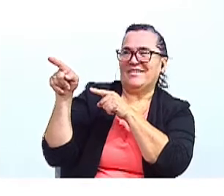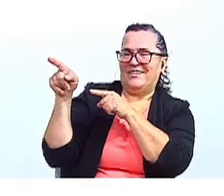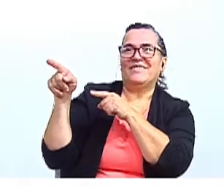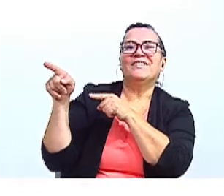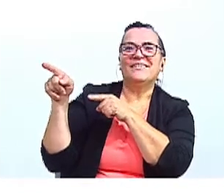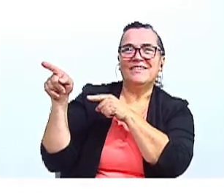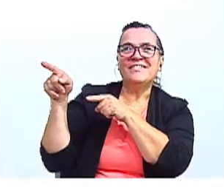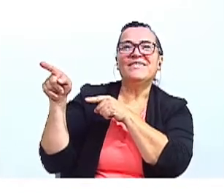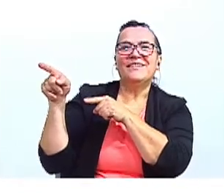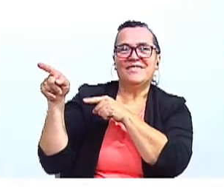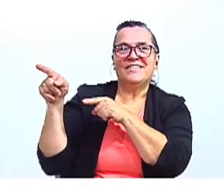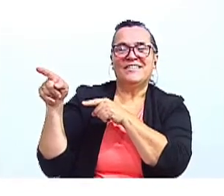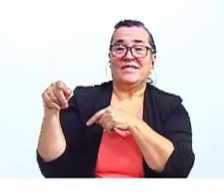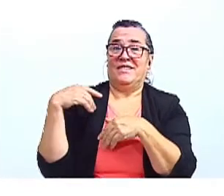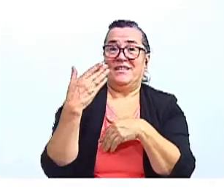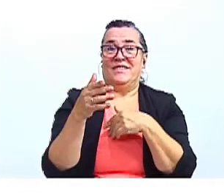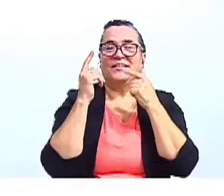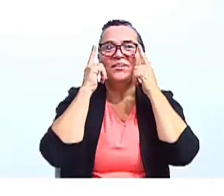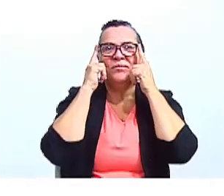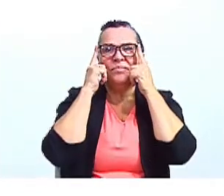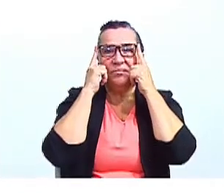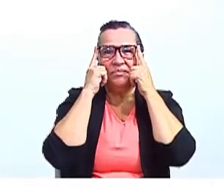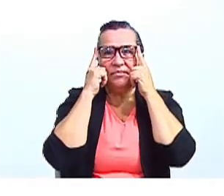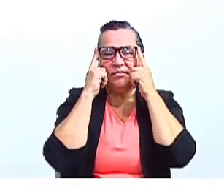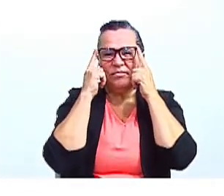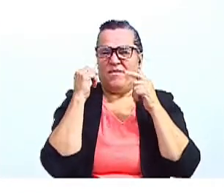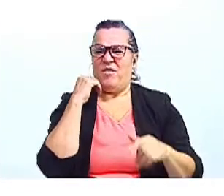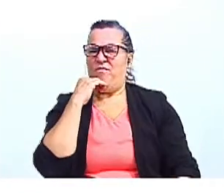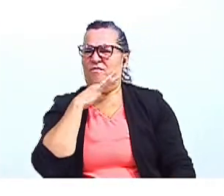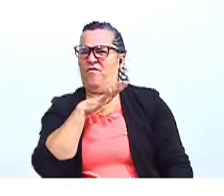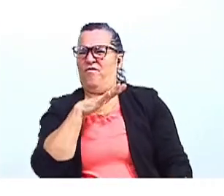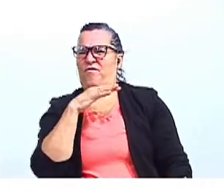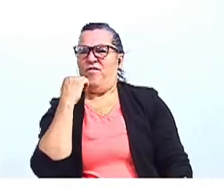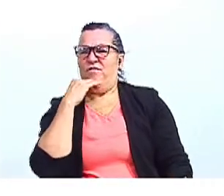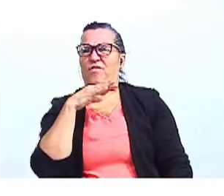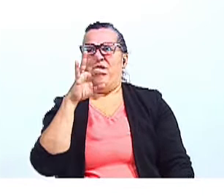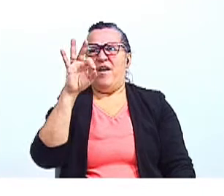good. Next one, freaks.